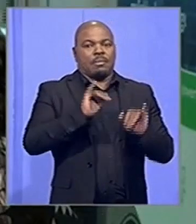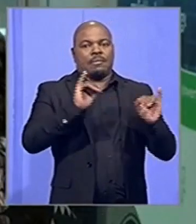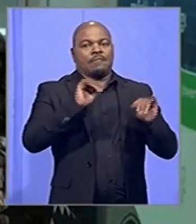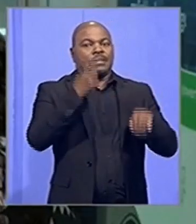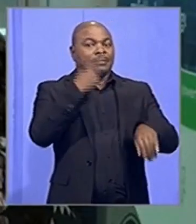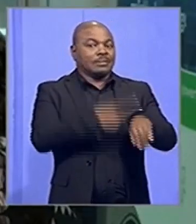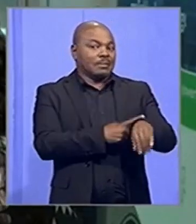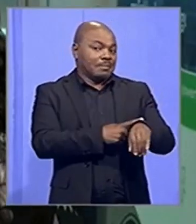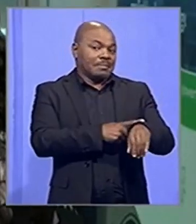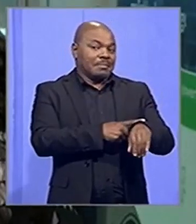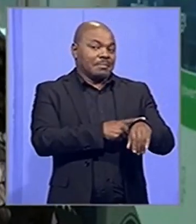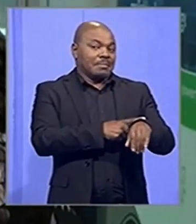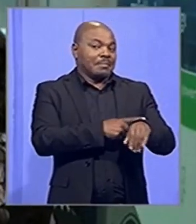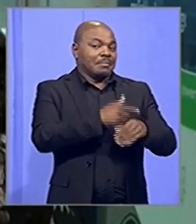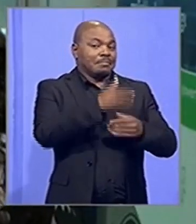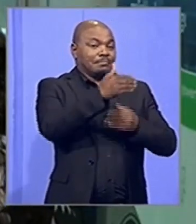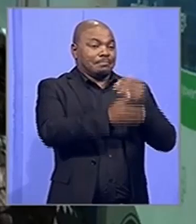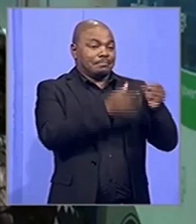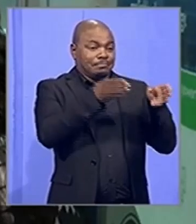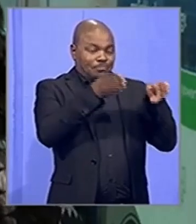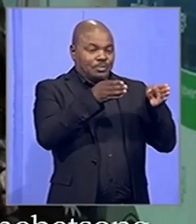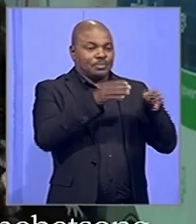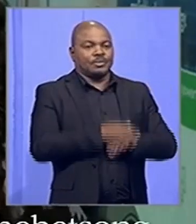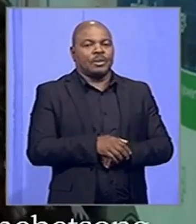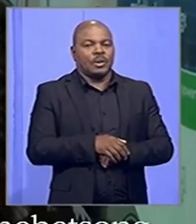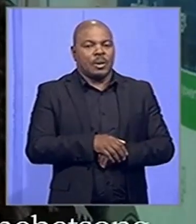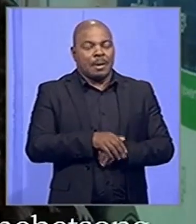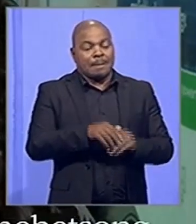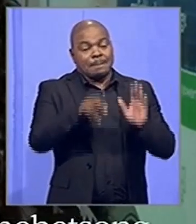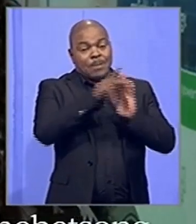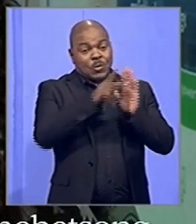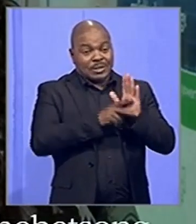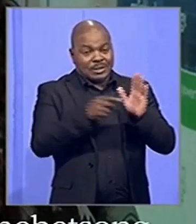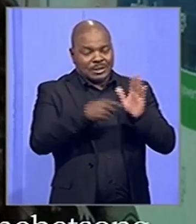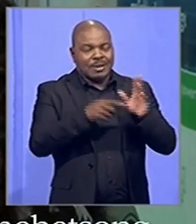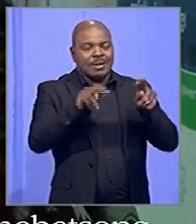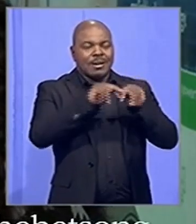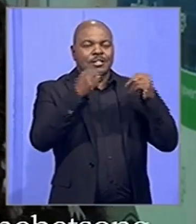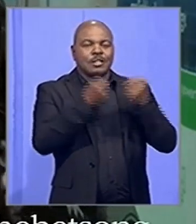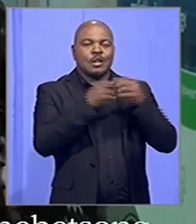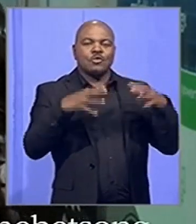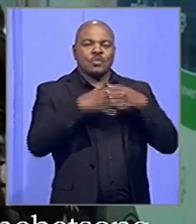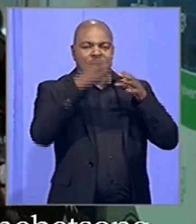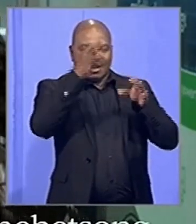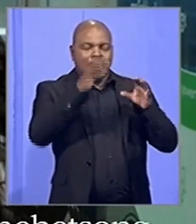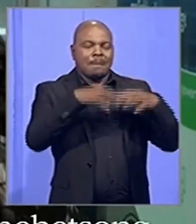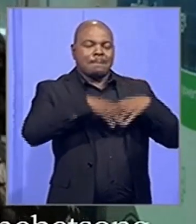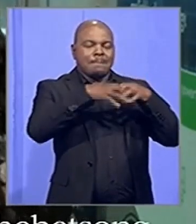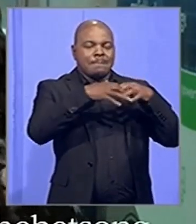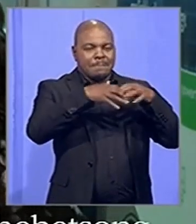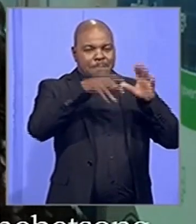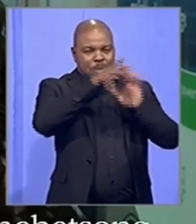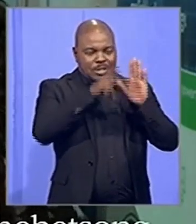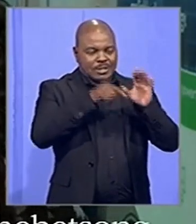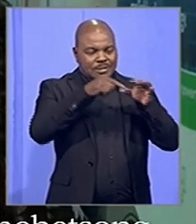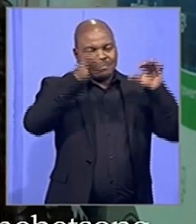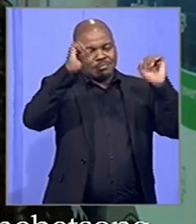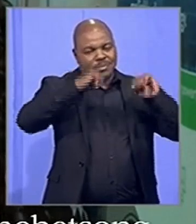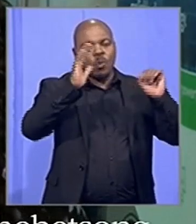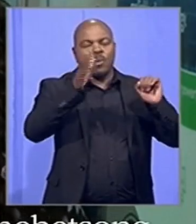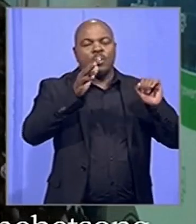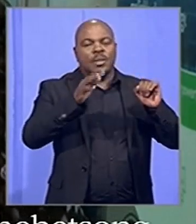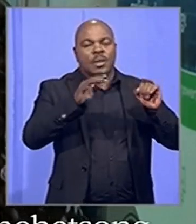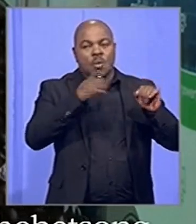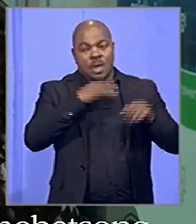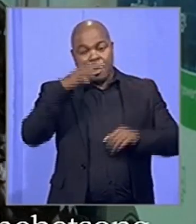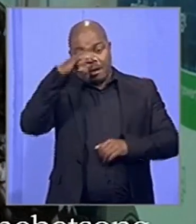first time where the policy will be decided by this government of national unity. One assumes that